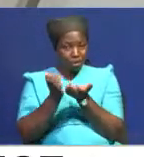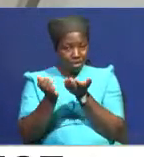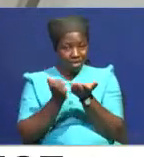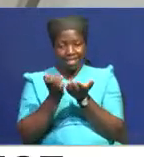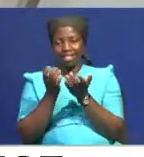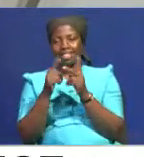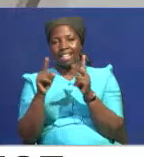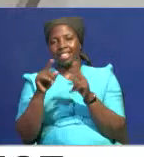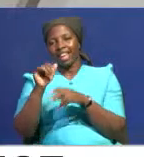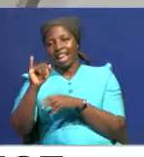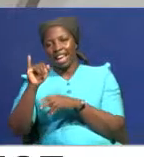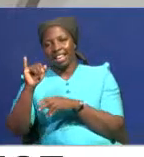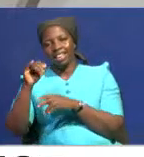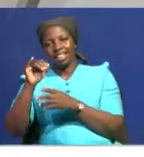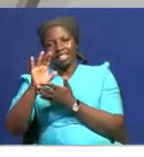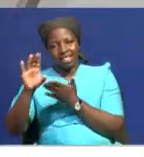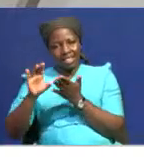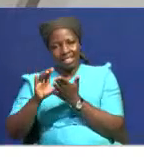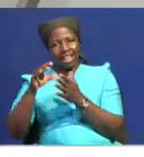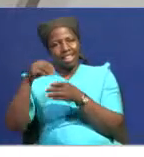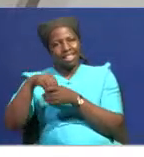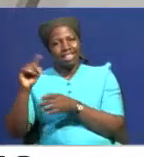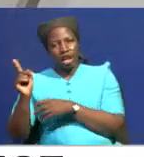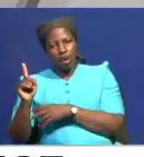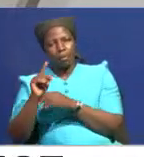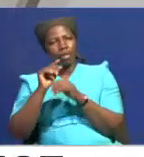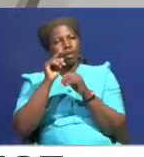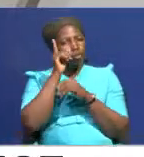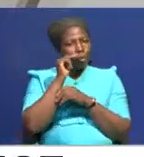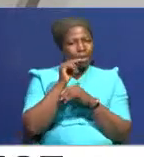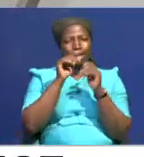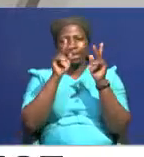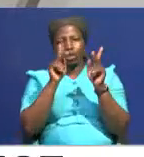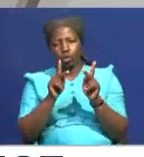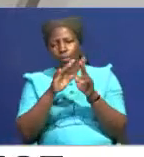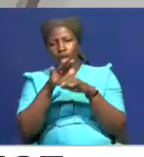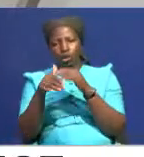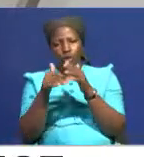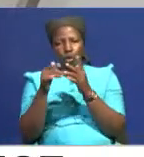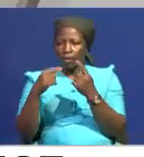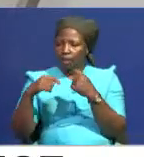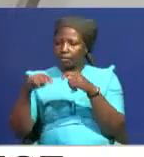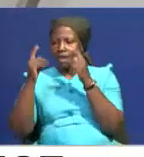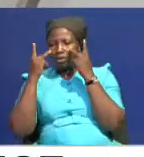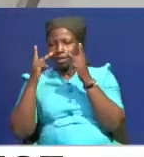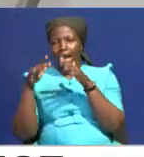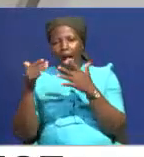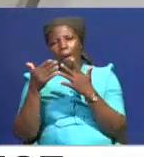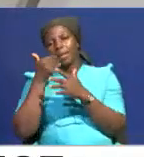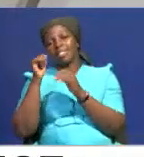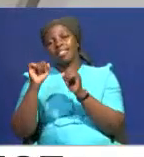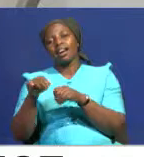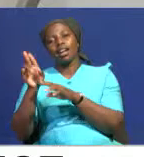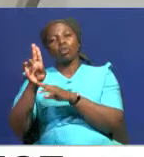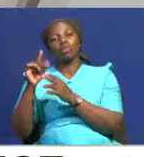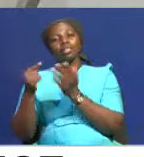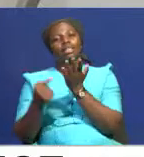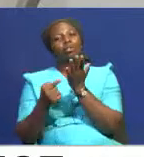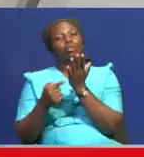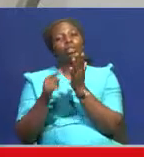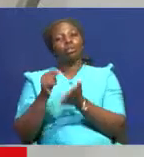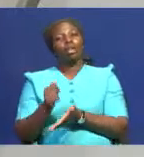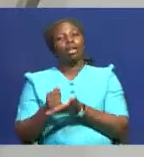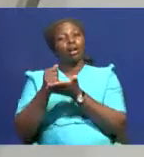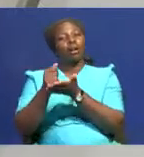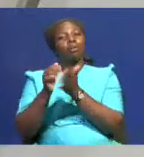or iHubs up and down in Nairobi, even Mombasa, Kisumu, and all these, they try and see how best they can use technology to